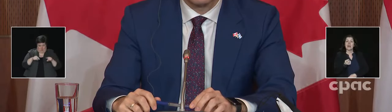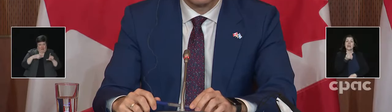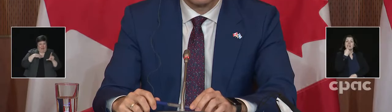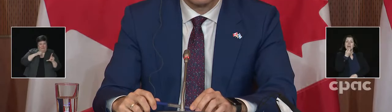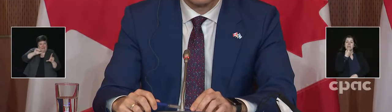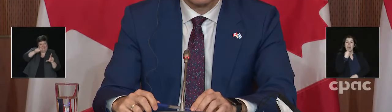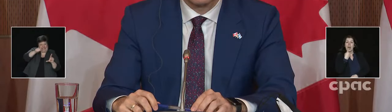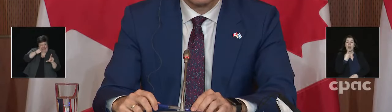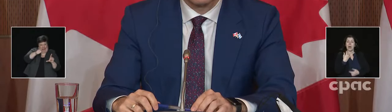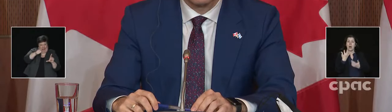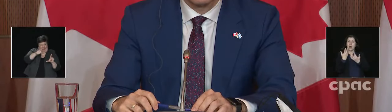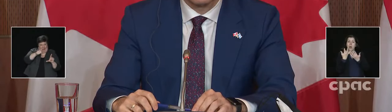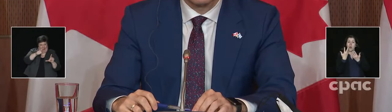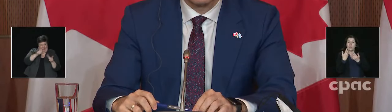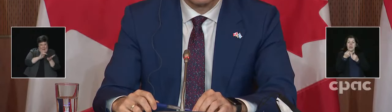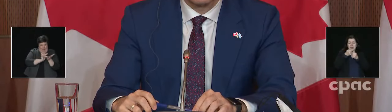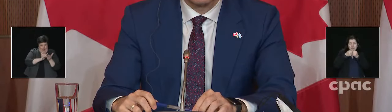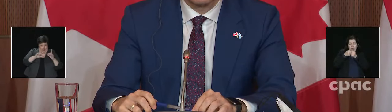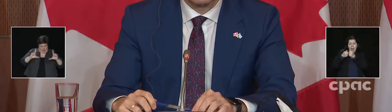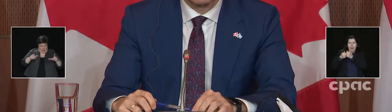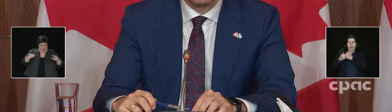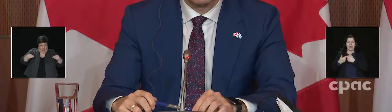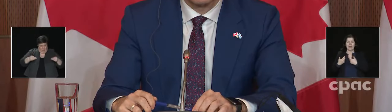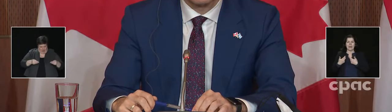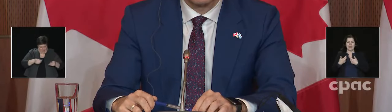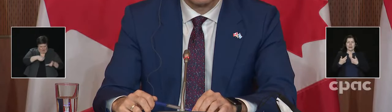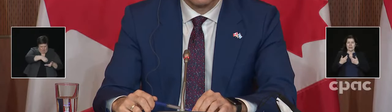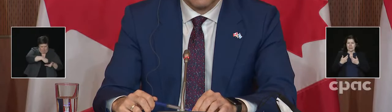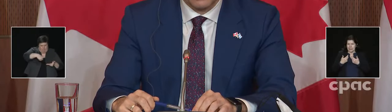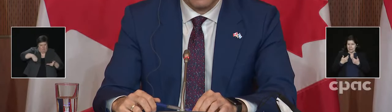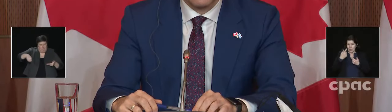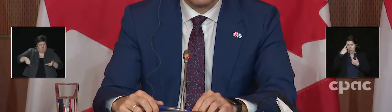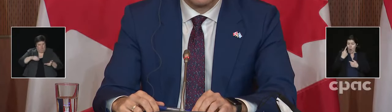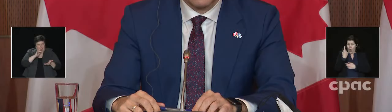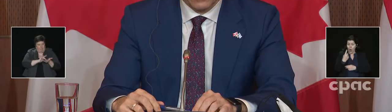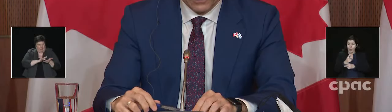20 in each treatment, I guess, package.